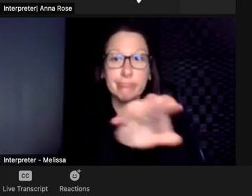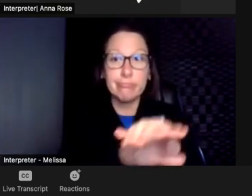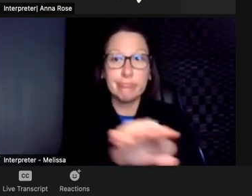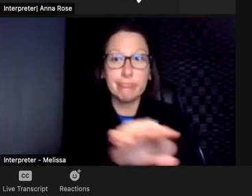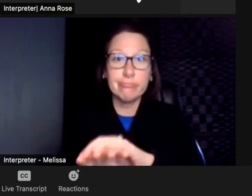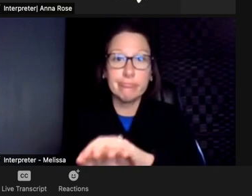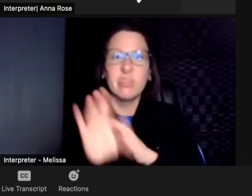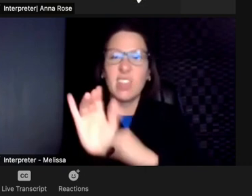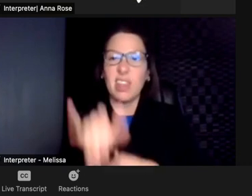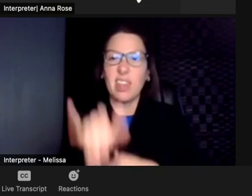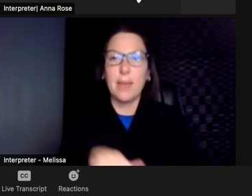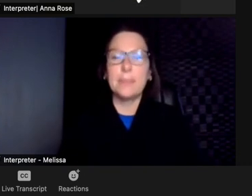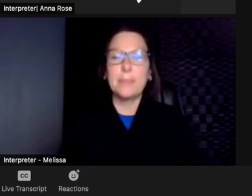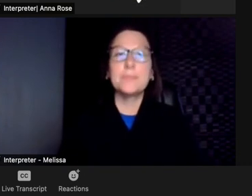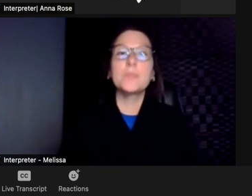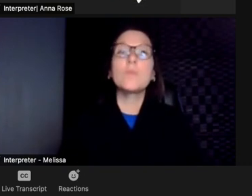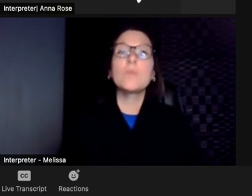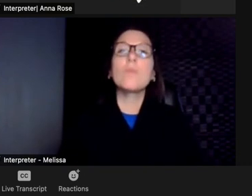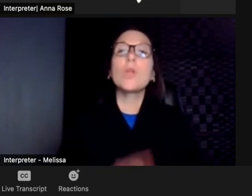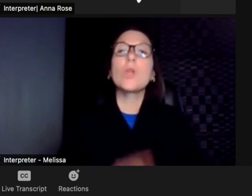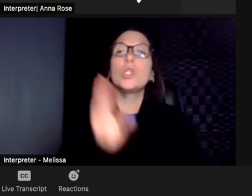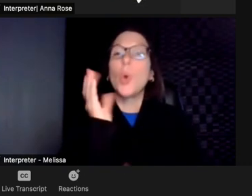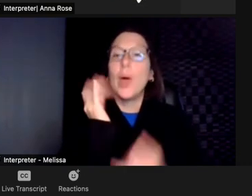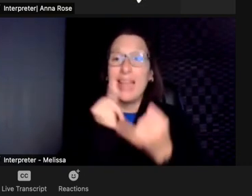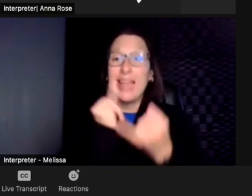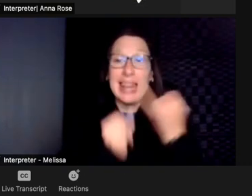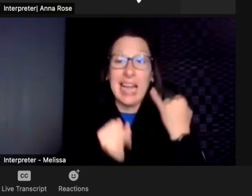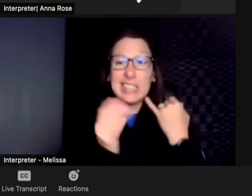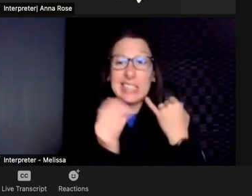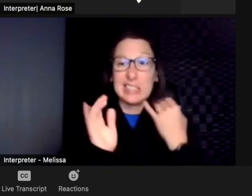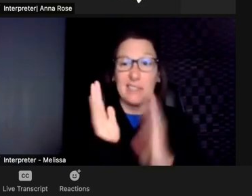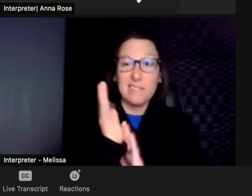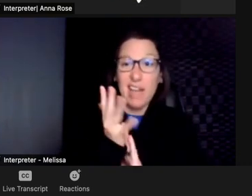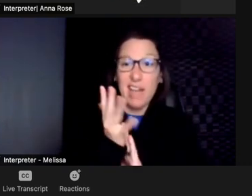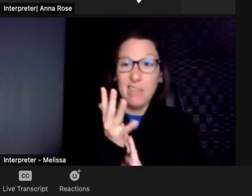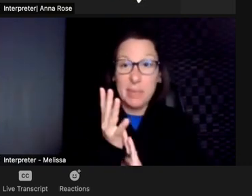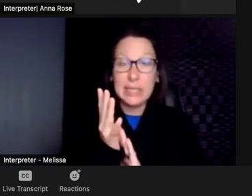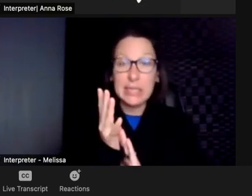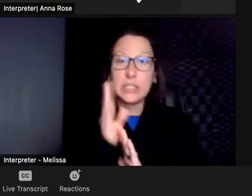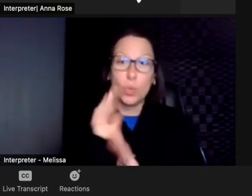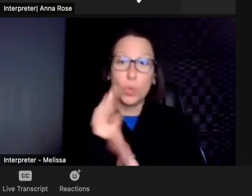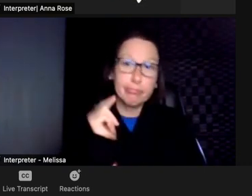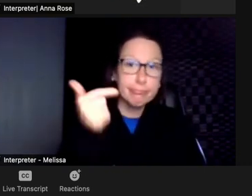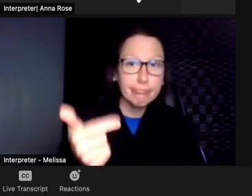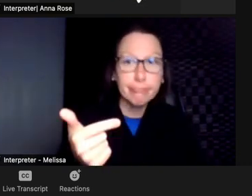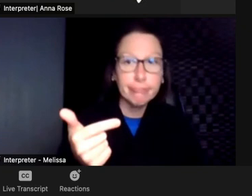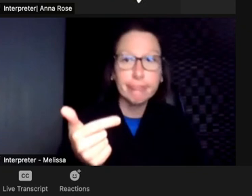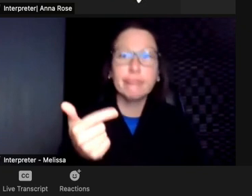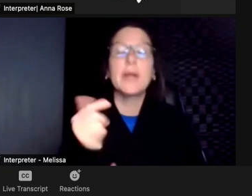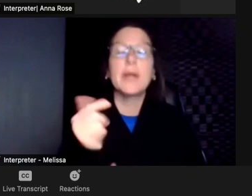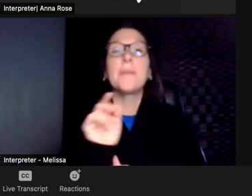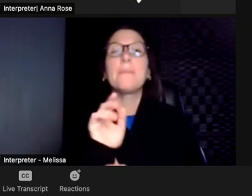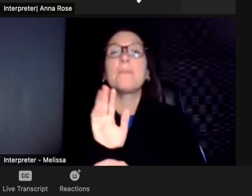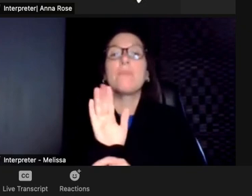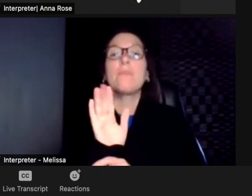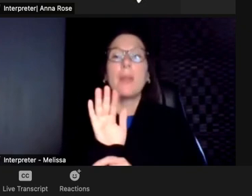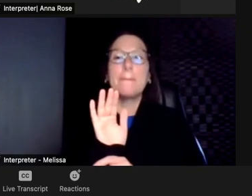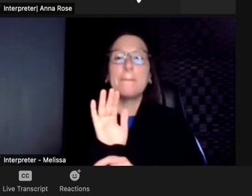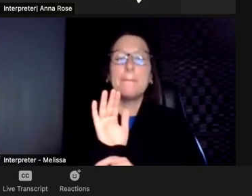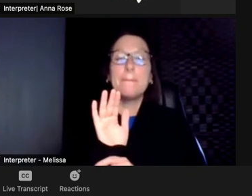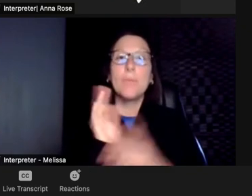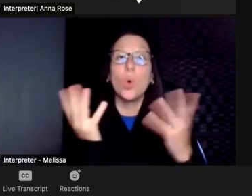Okay, so I just wanted to spend this last just like another 5 minutes and then turn it over back to you guys in the last few minutes. uh, what